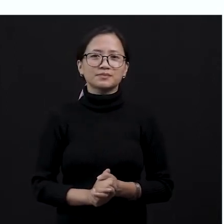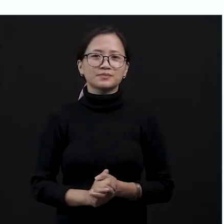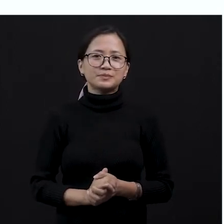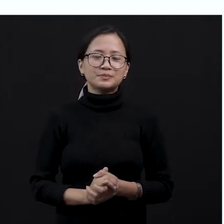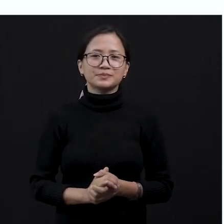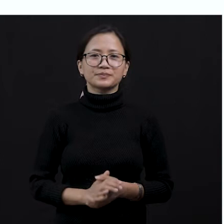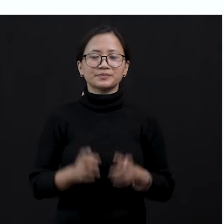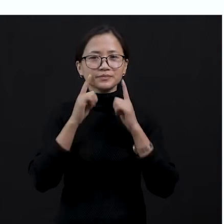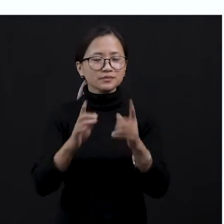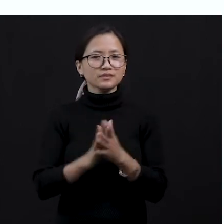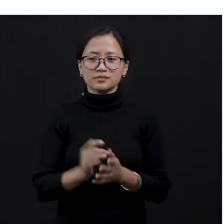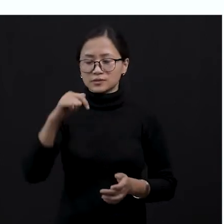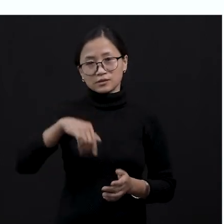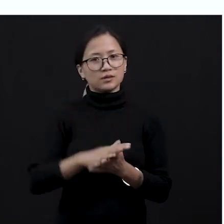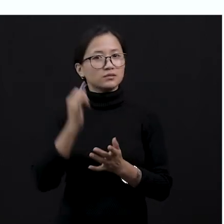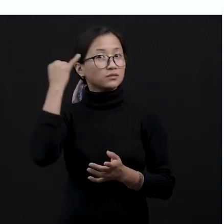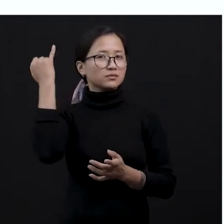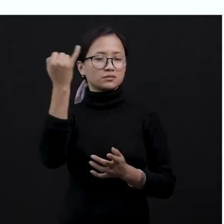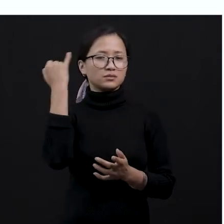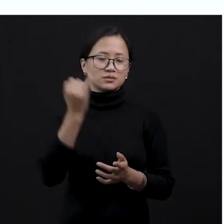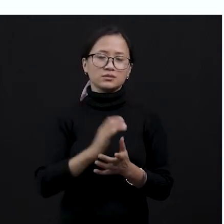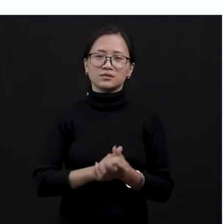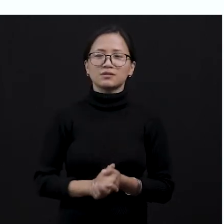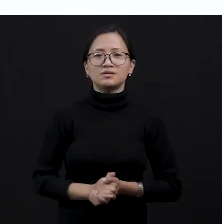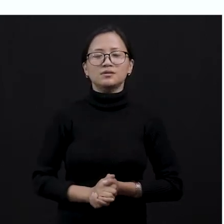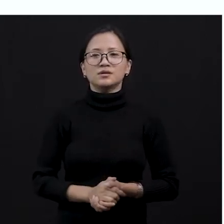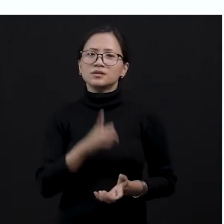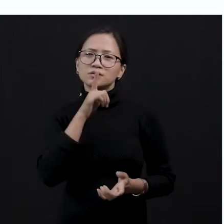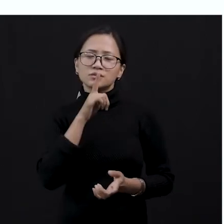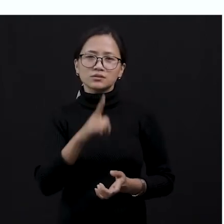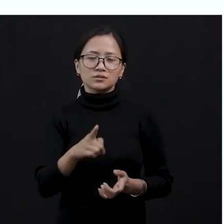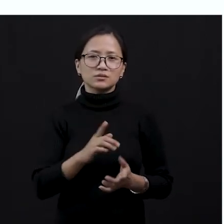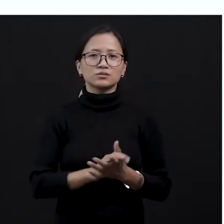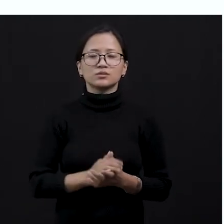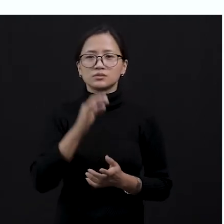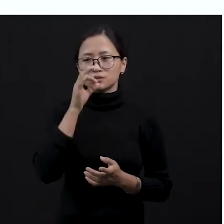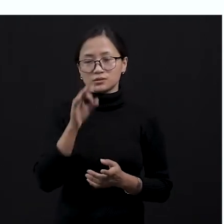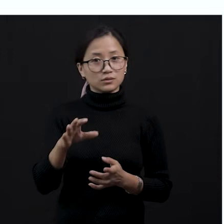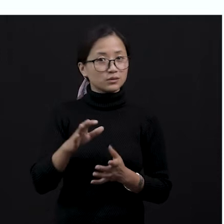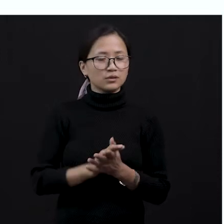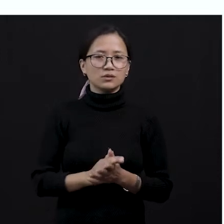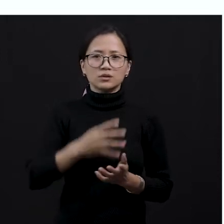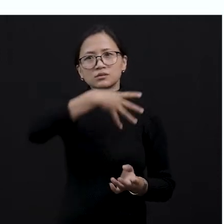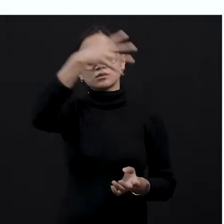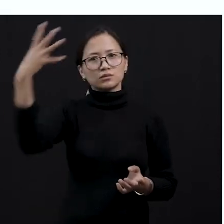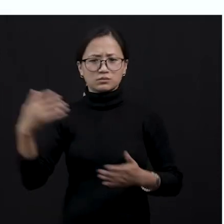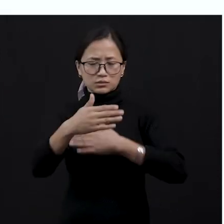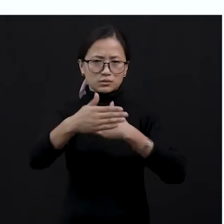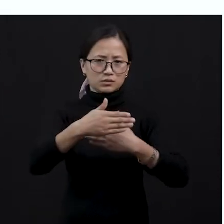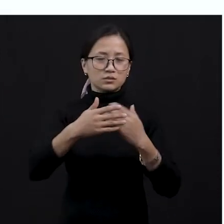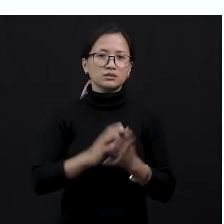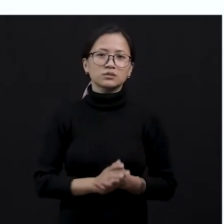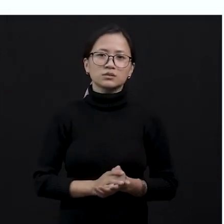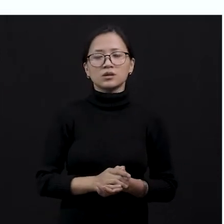me, okay? But this is just his imagination, okay? Because in reality, even if the rainbow come close to